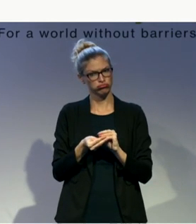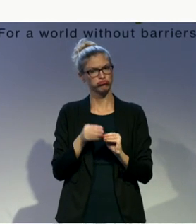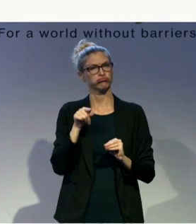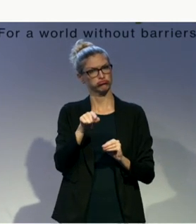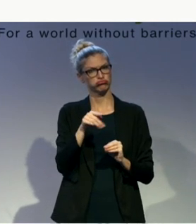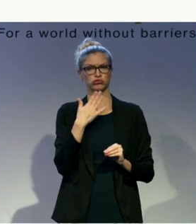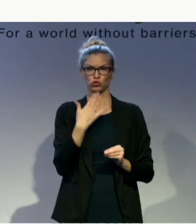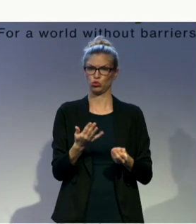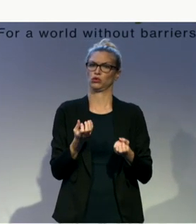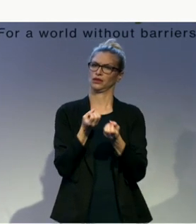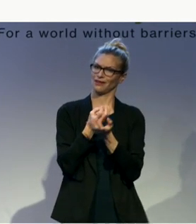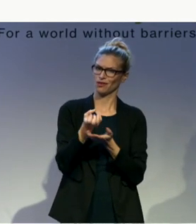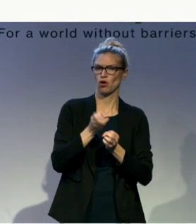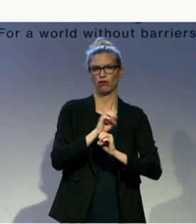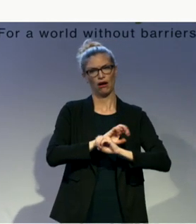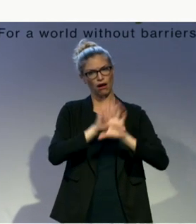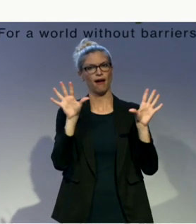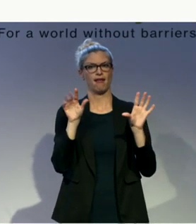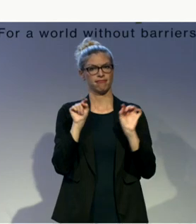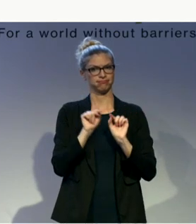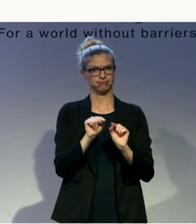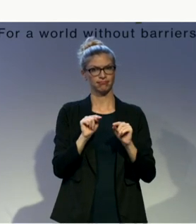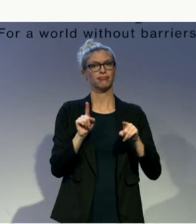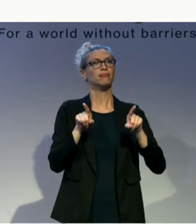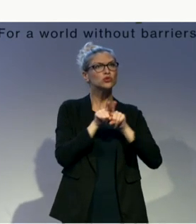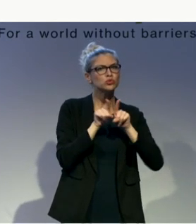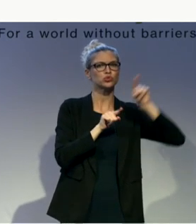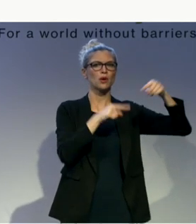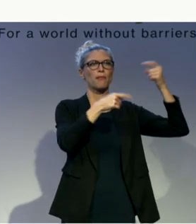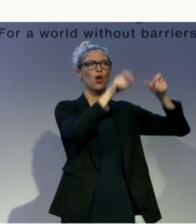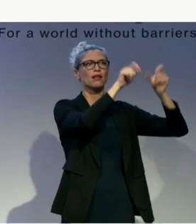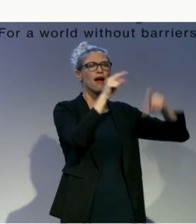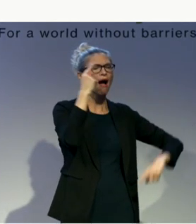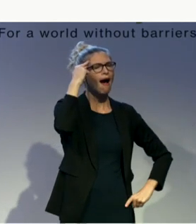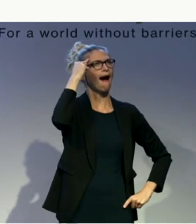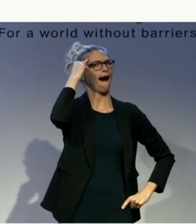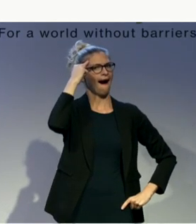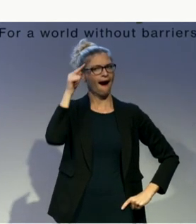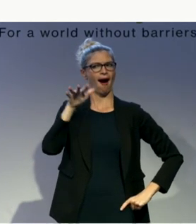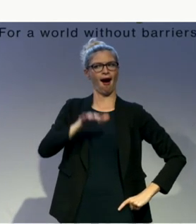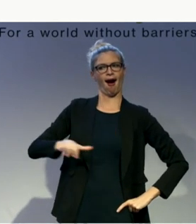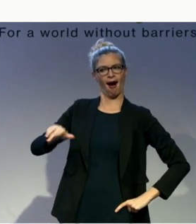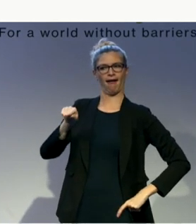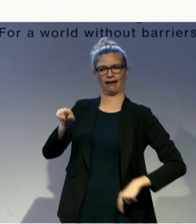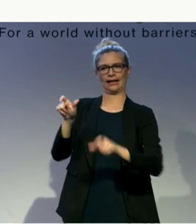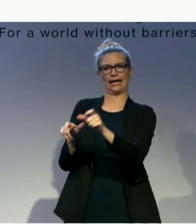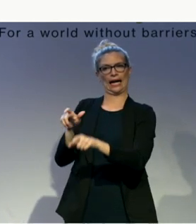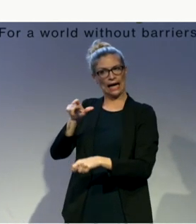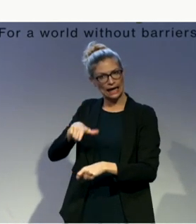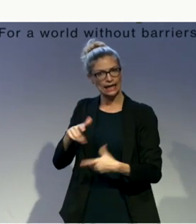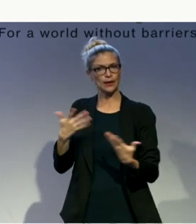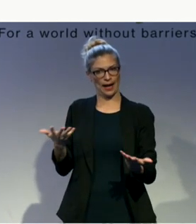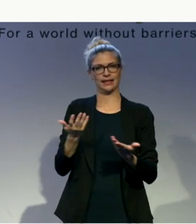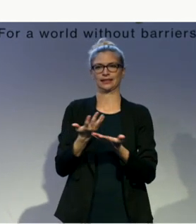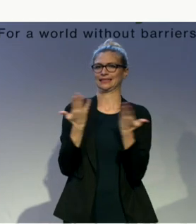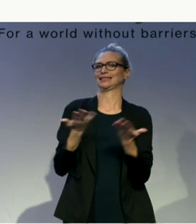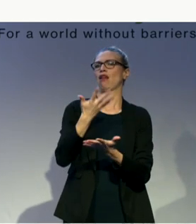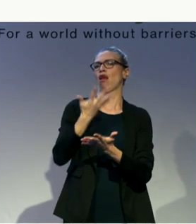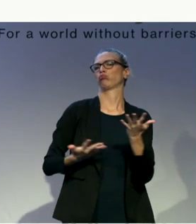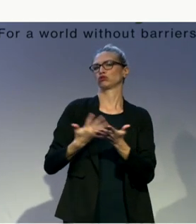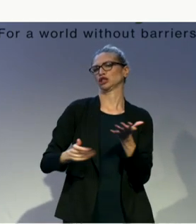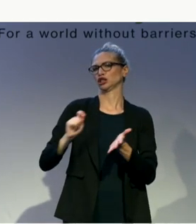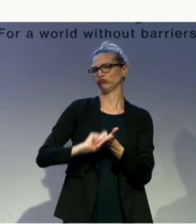disabilities, but actually also politicians now are learning to make easier campaigns and to speak